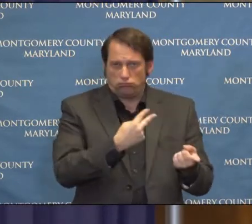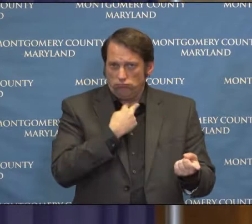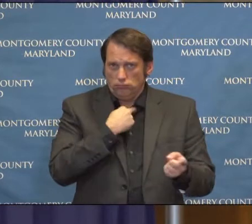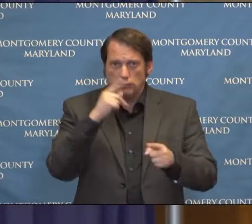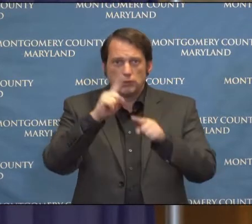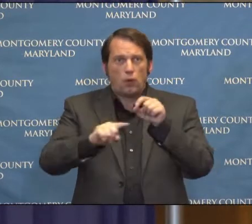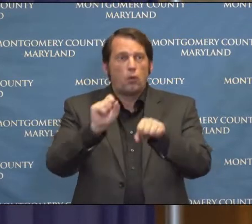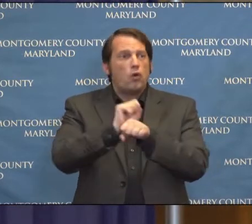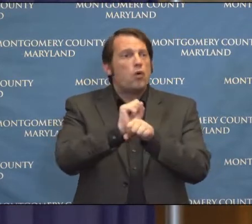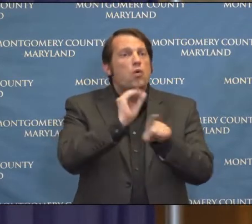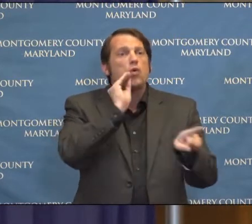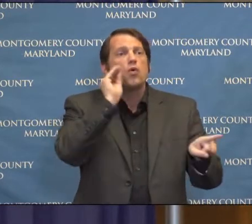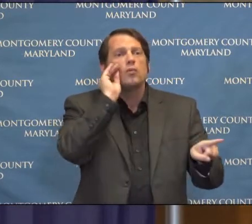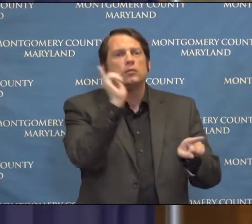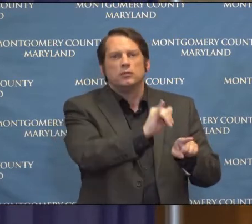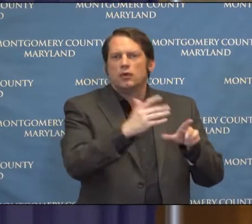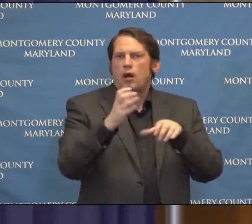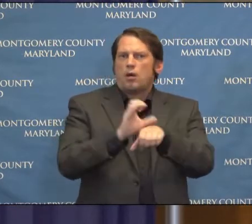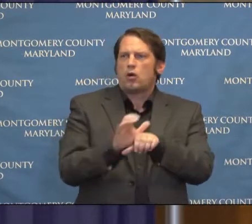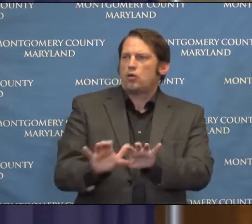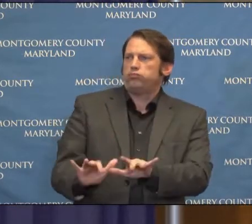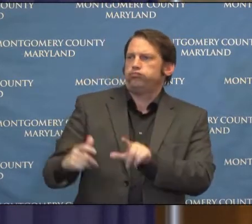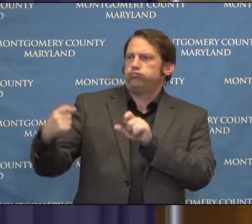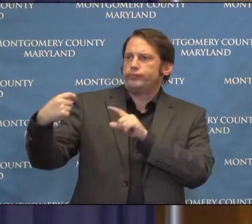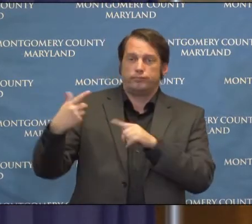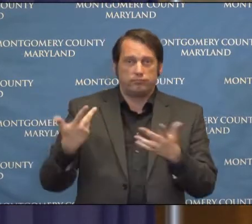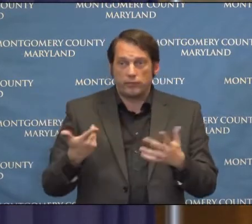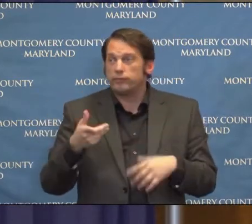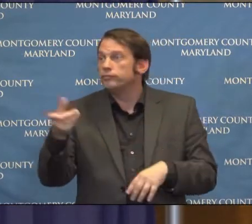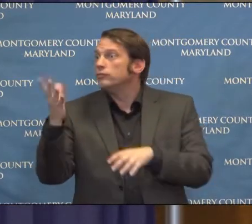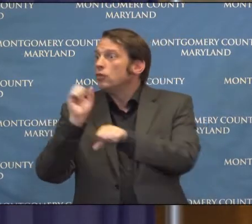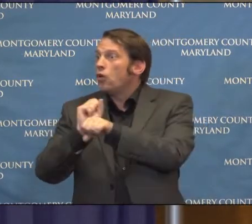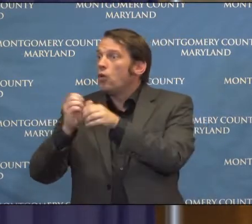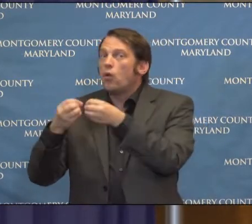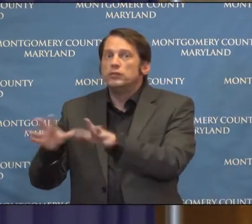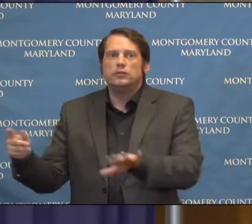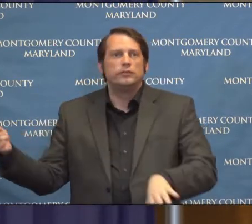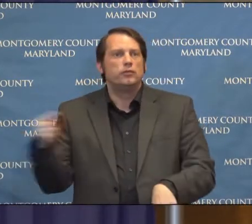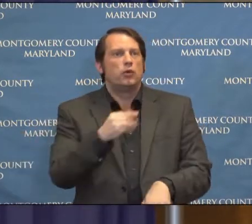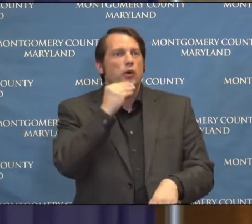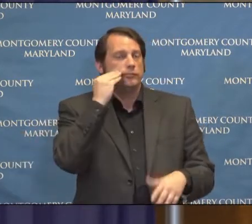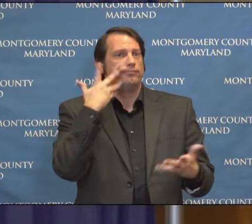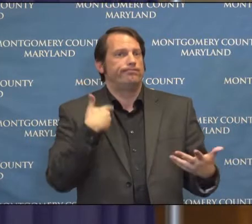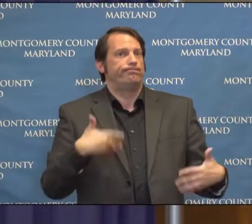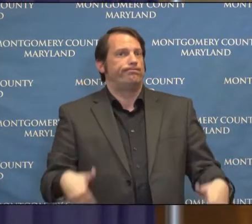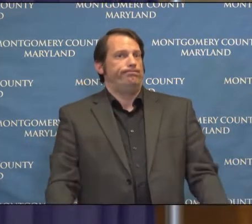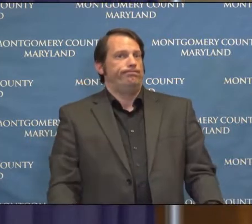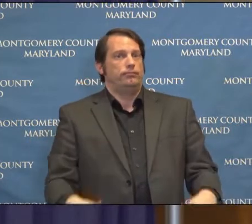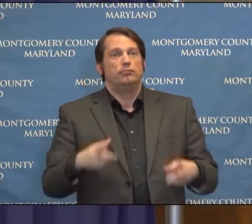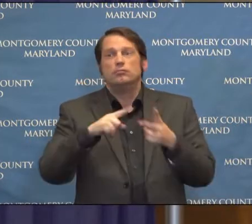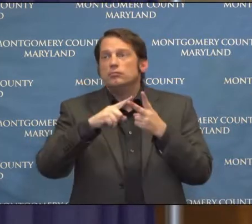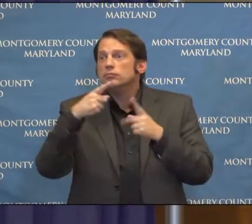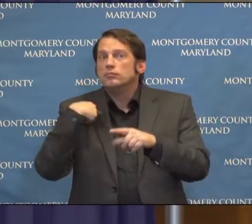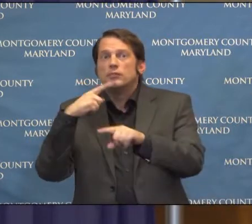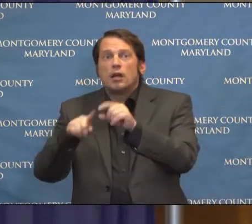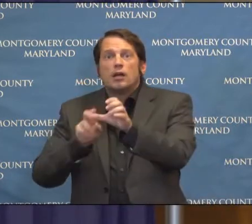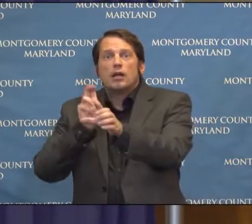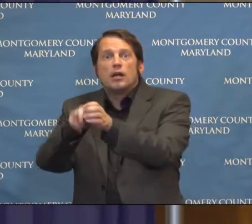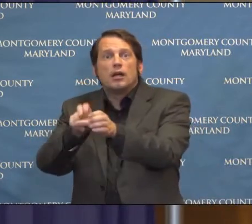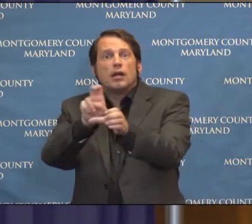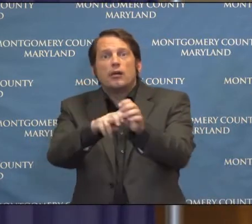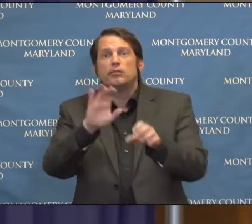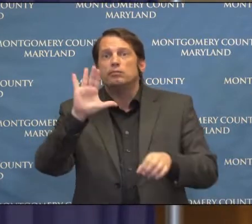public and to work and access public transit, those types of things. And so we are working to be able to translate